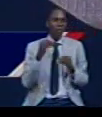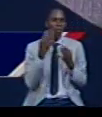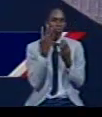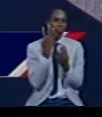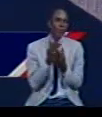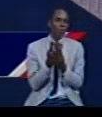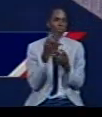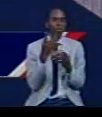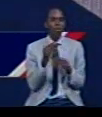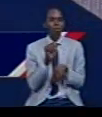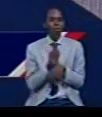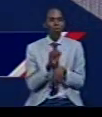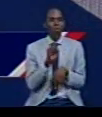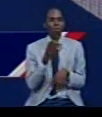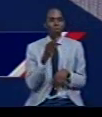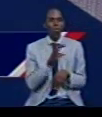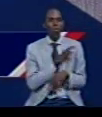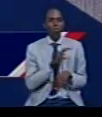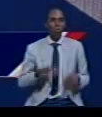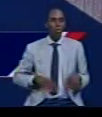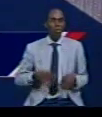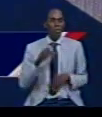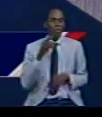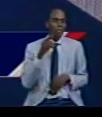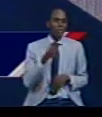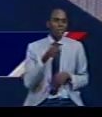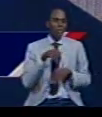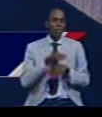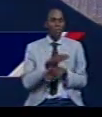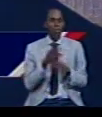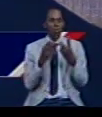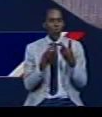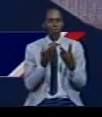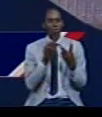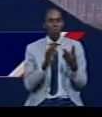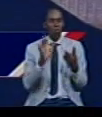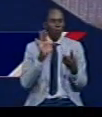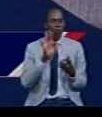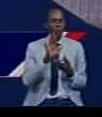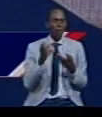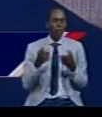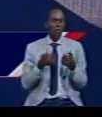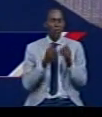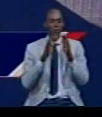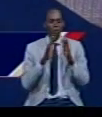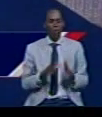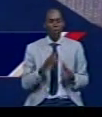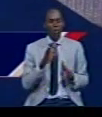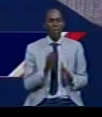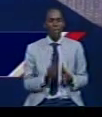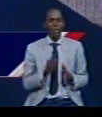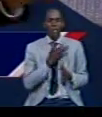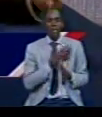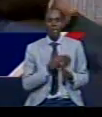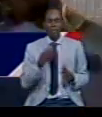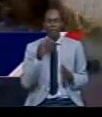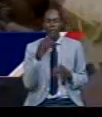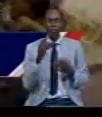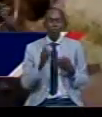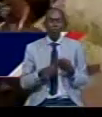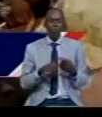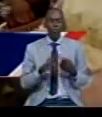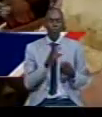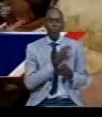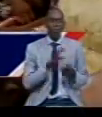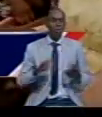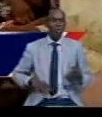Christ, he sent two of his disciples, verse 3, and said unto him, art thou